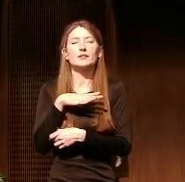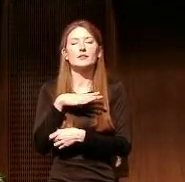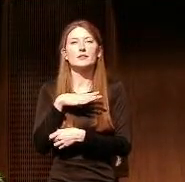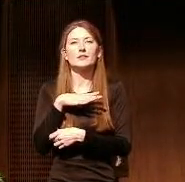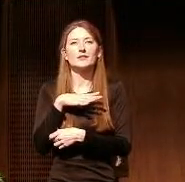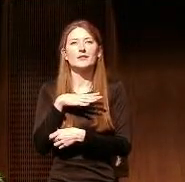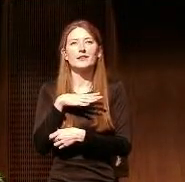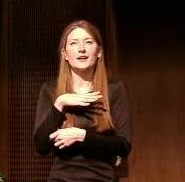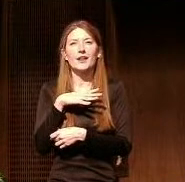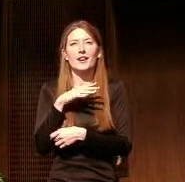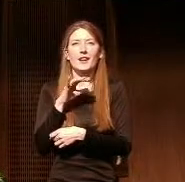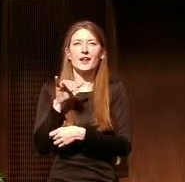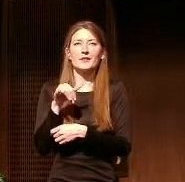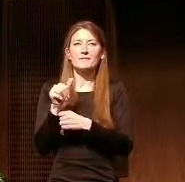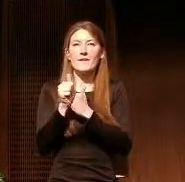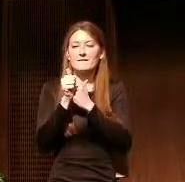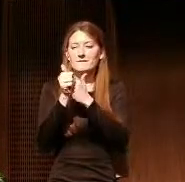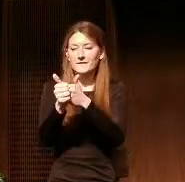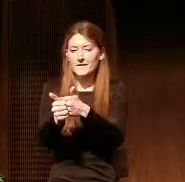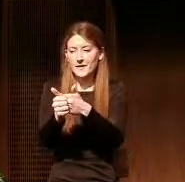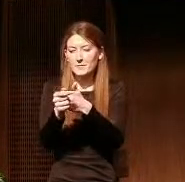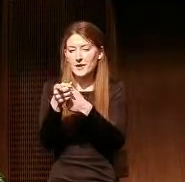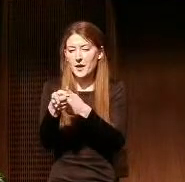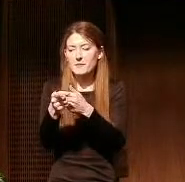and bless all of us?